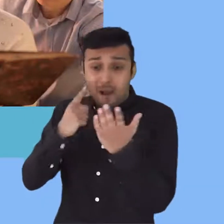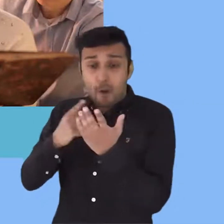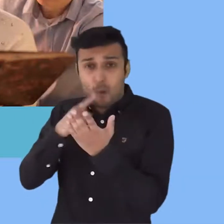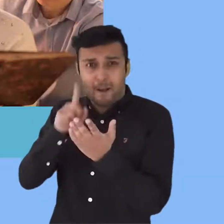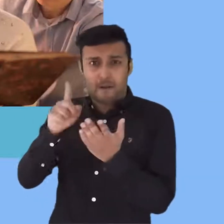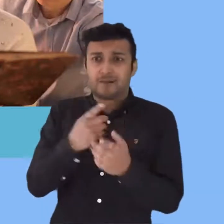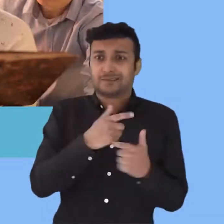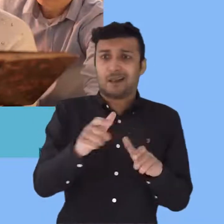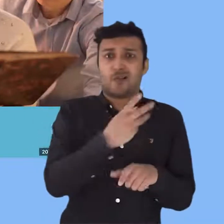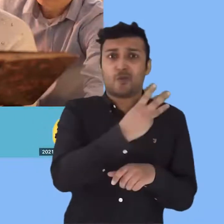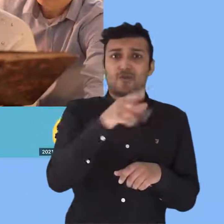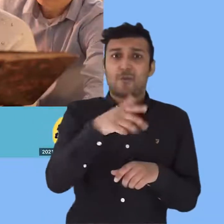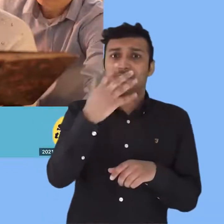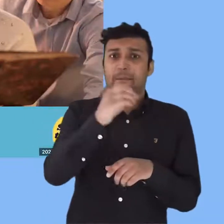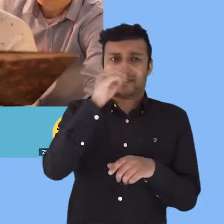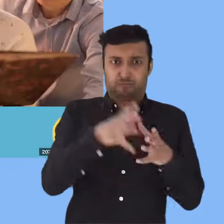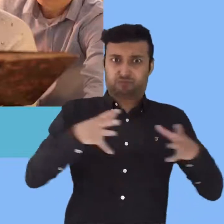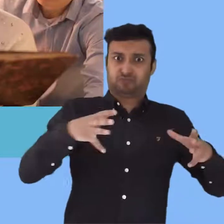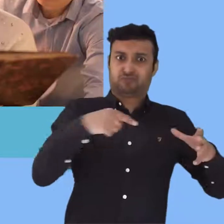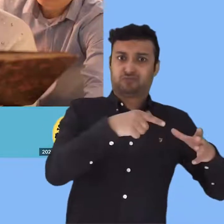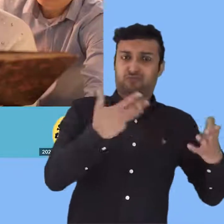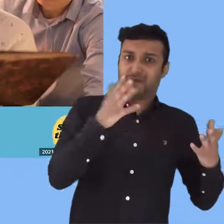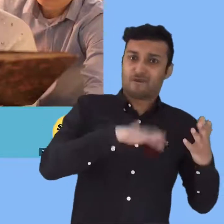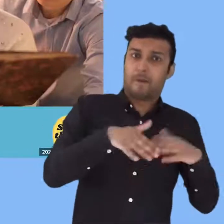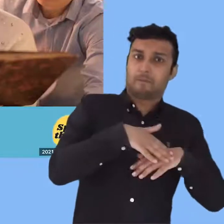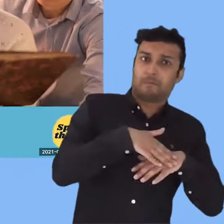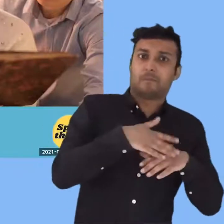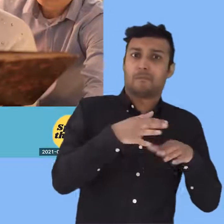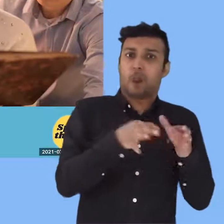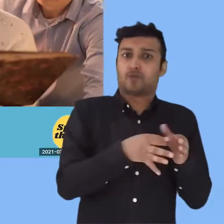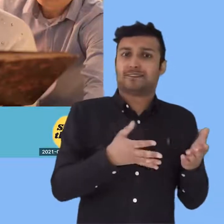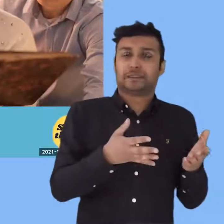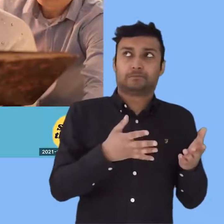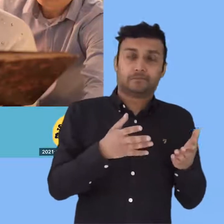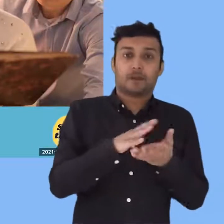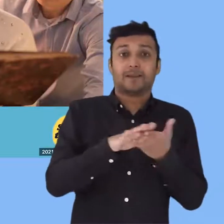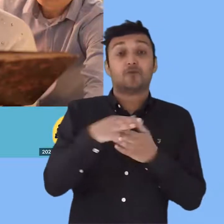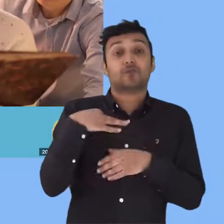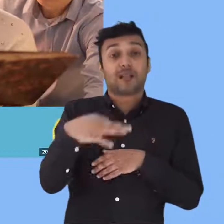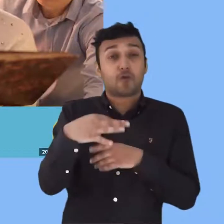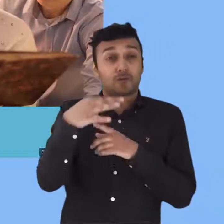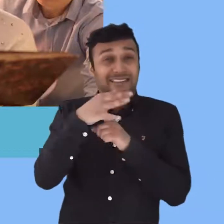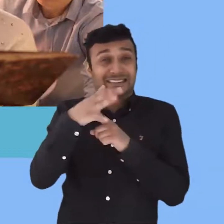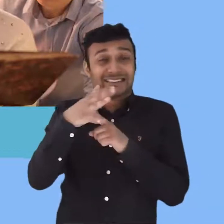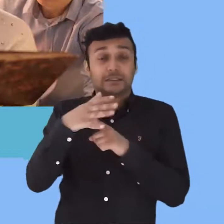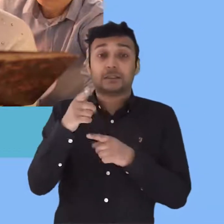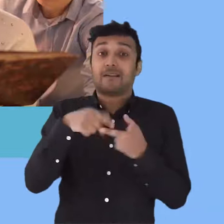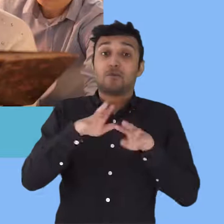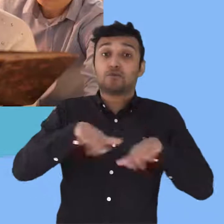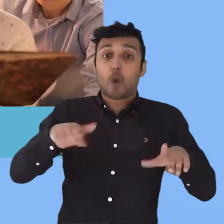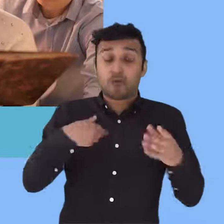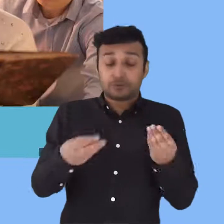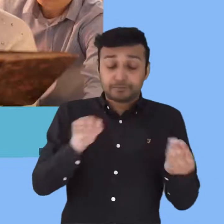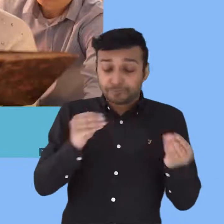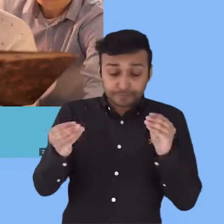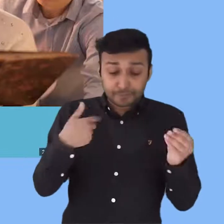view themselves, and also how society views them. So if we're not showing children themselves in books, and they're